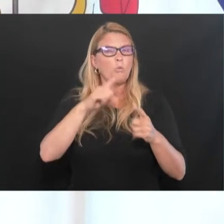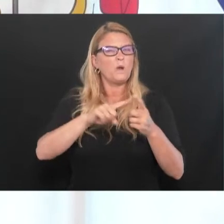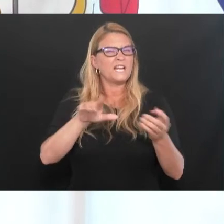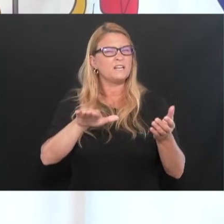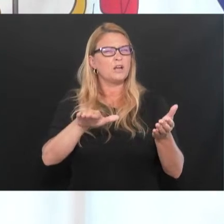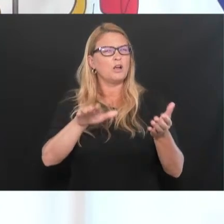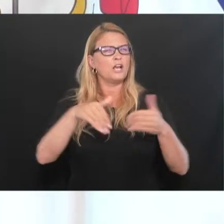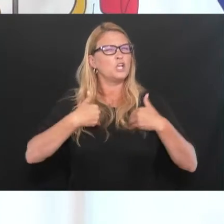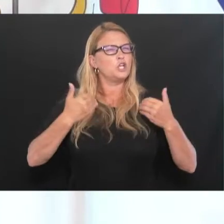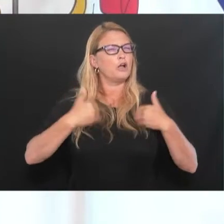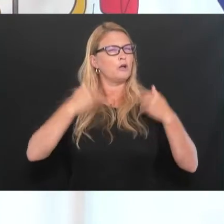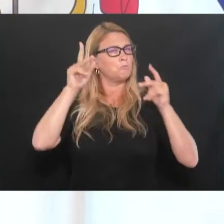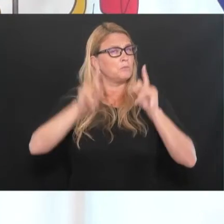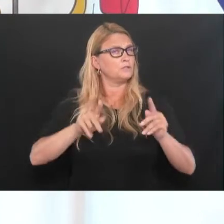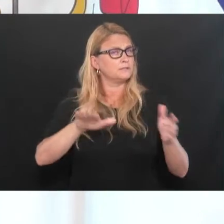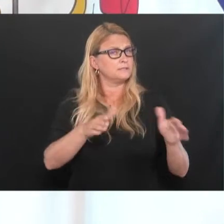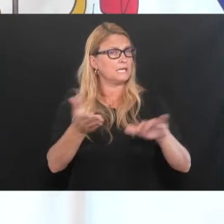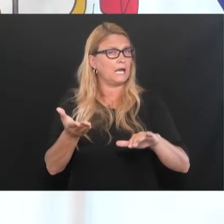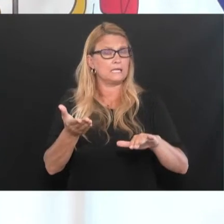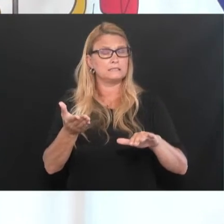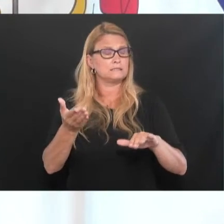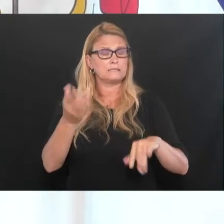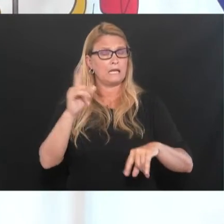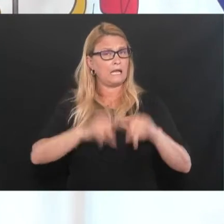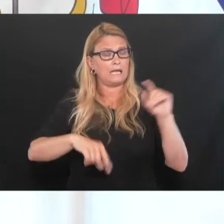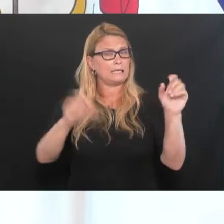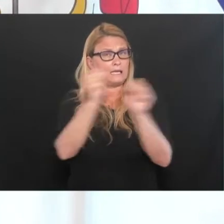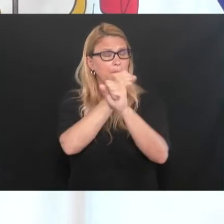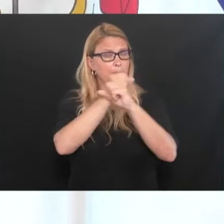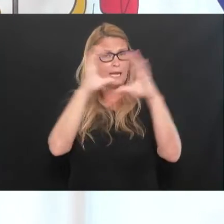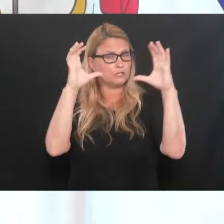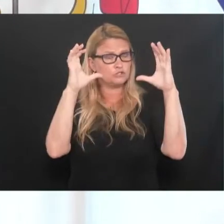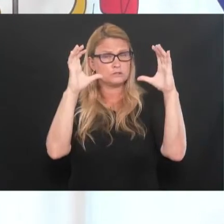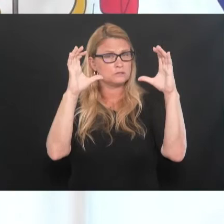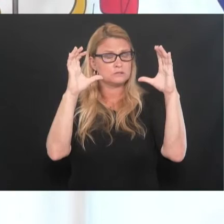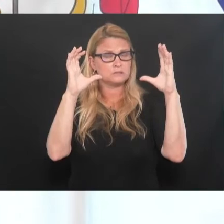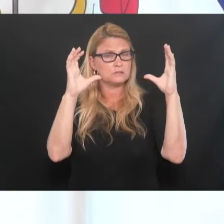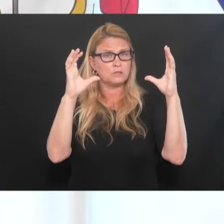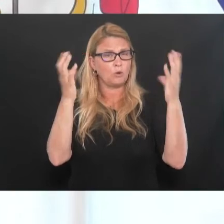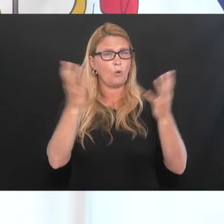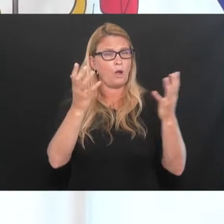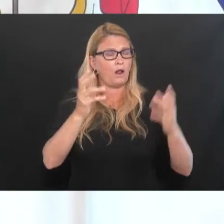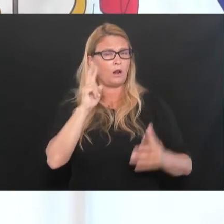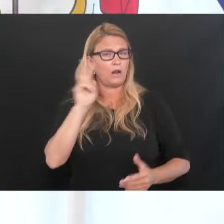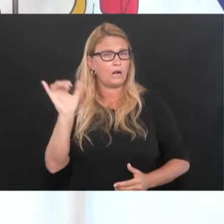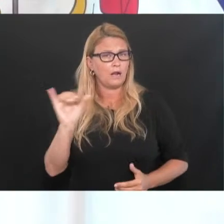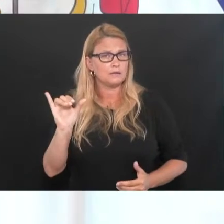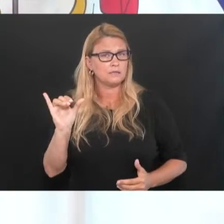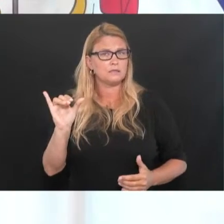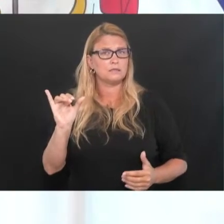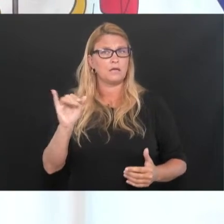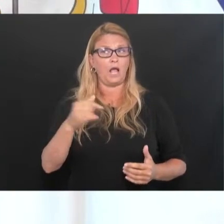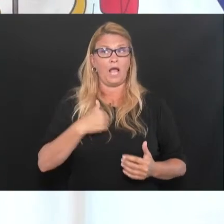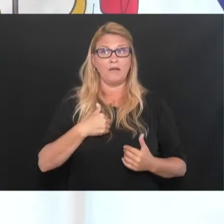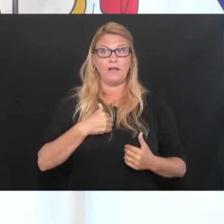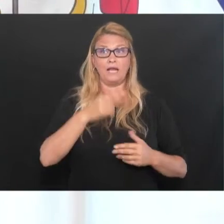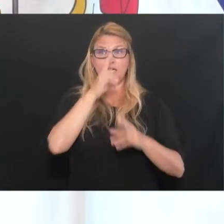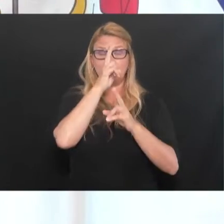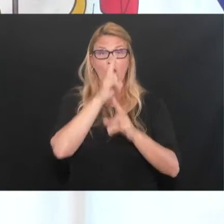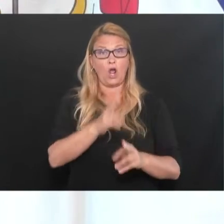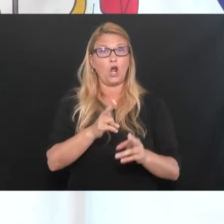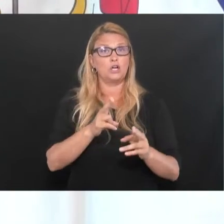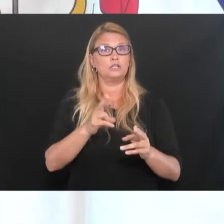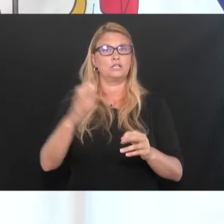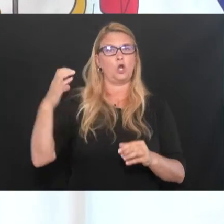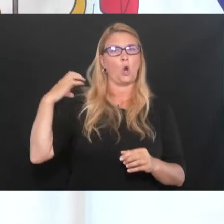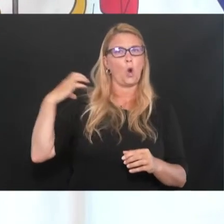I just can't imagine it. I just plain can't imagine it. I have the great honor to be with kids,